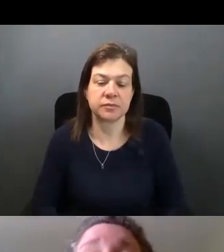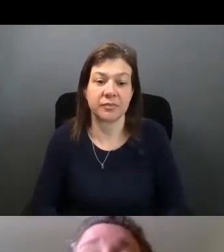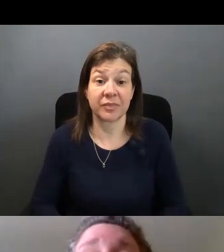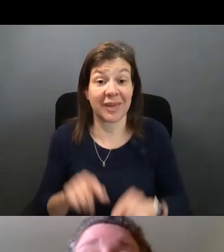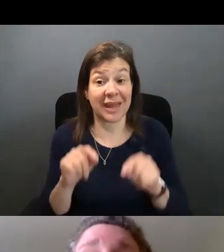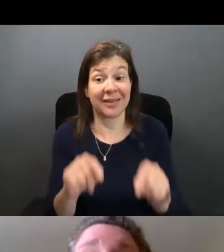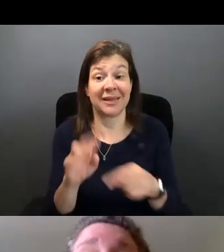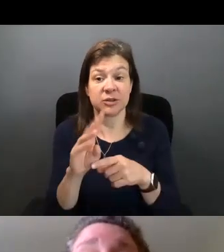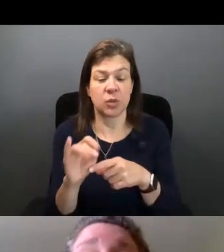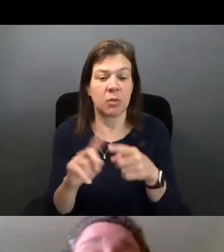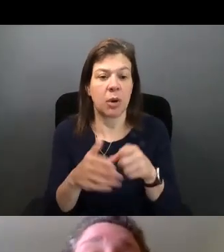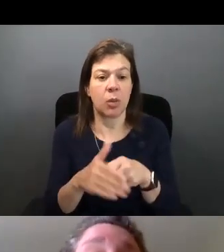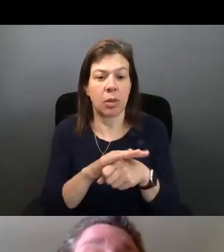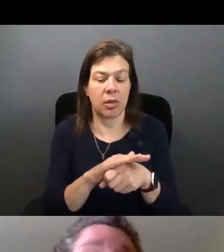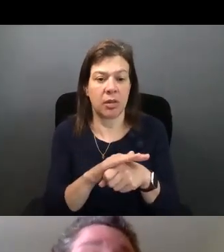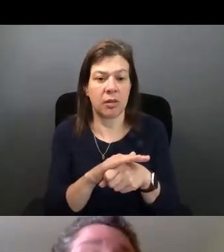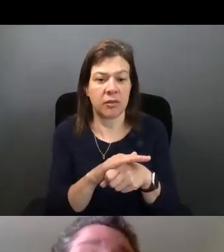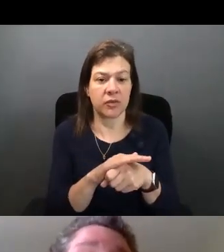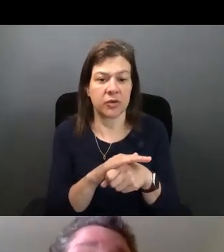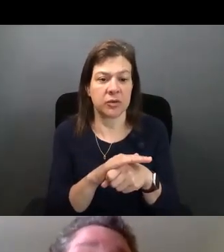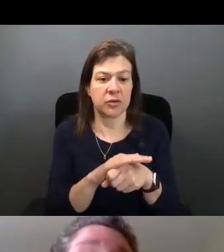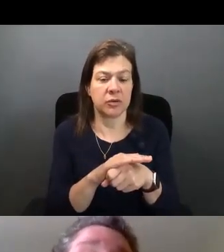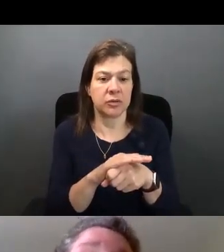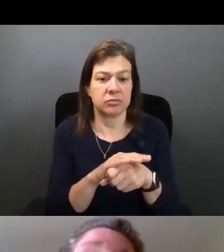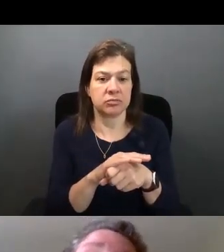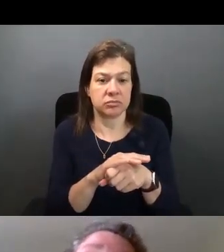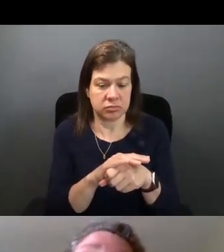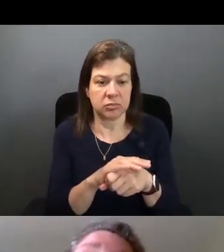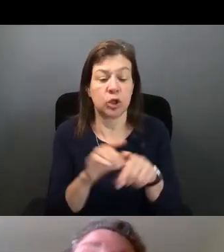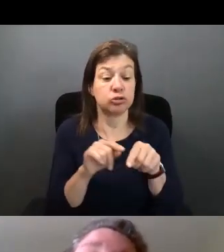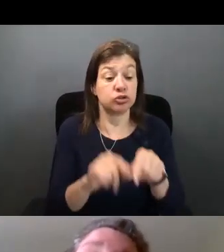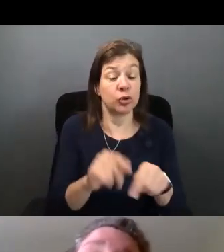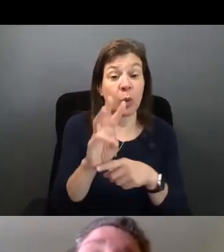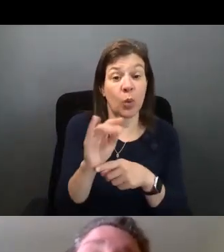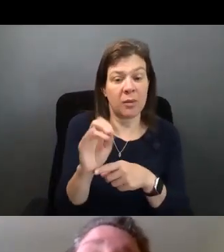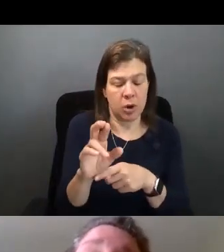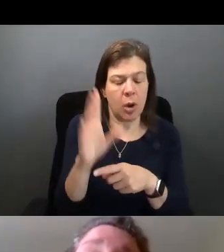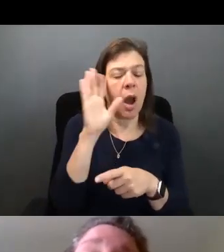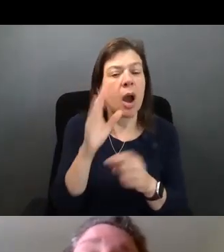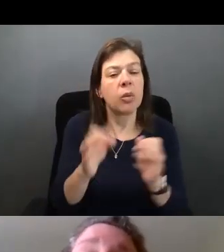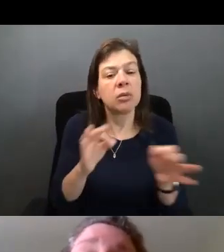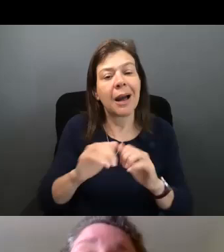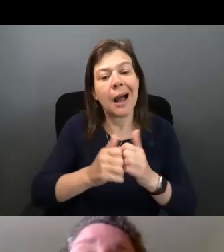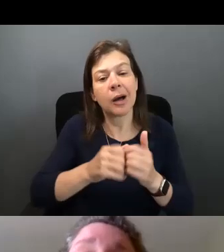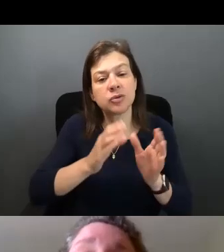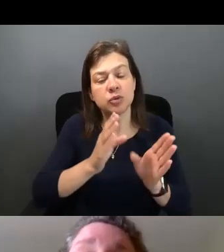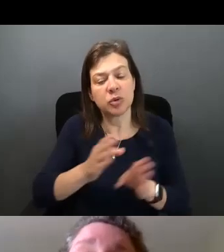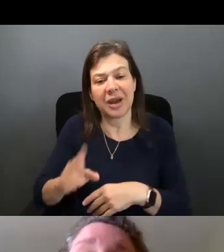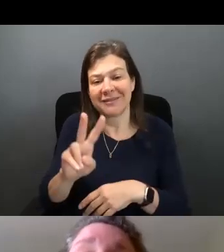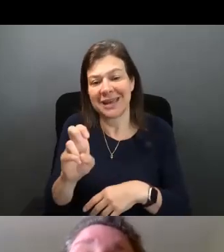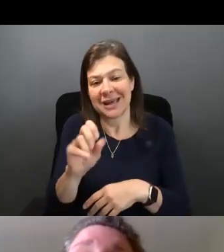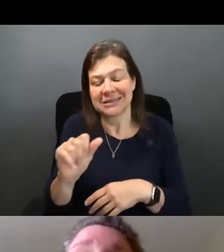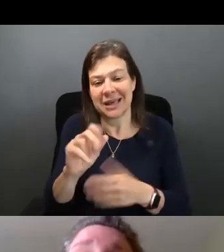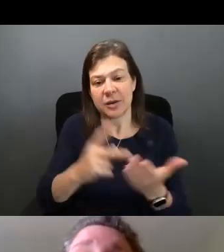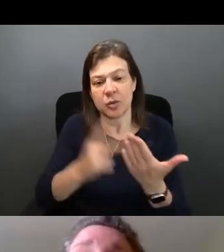This webinar will cover. During the webinar, I will talk about how to prepare a VSA program contract